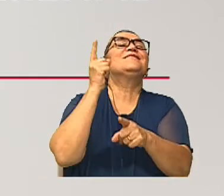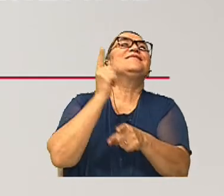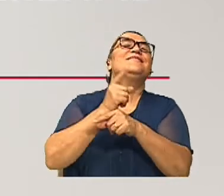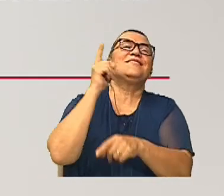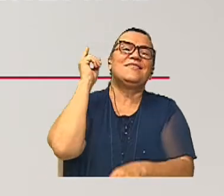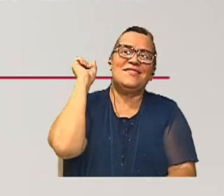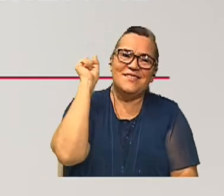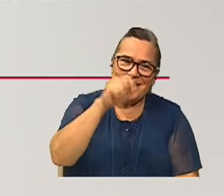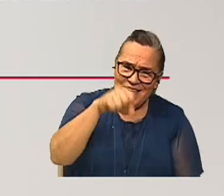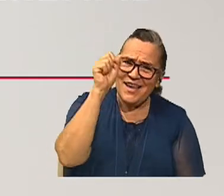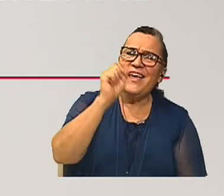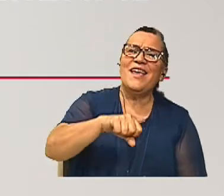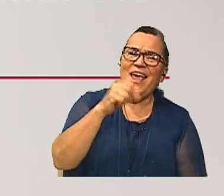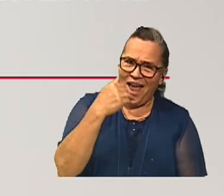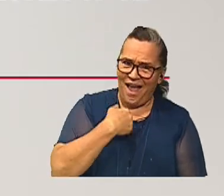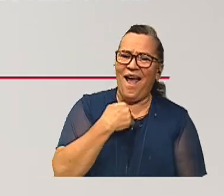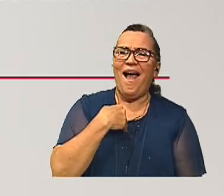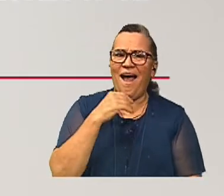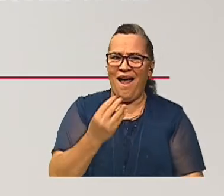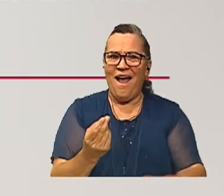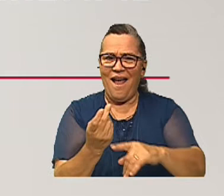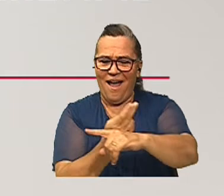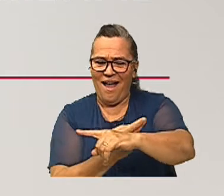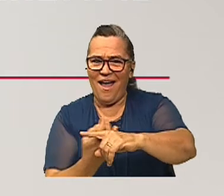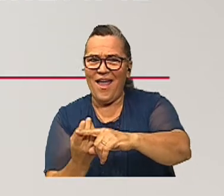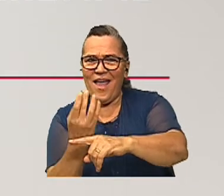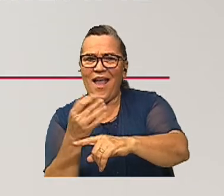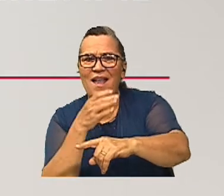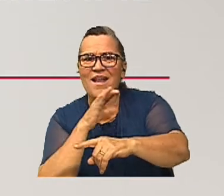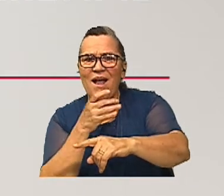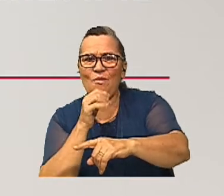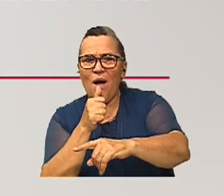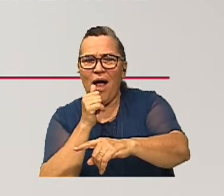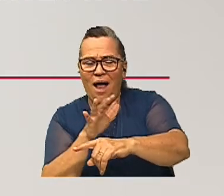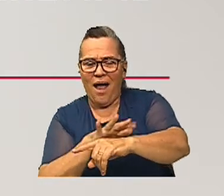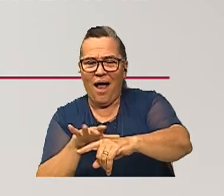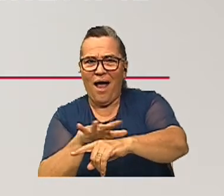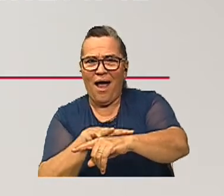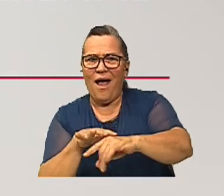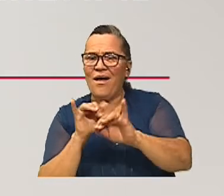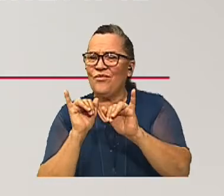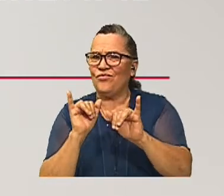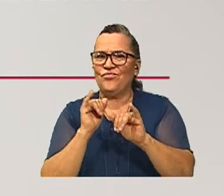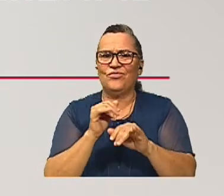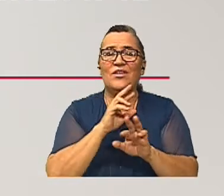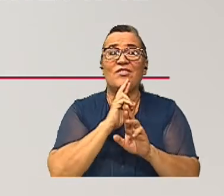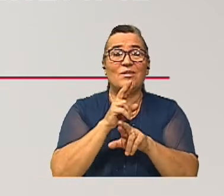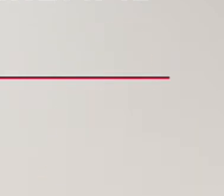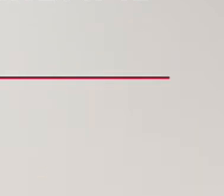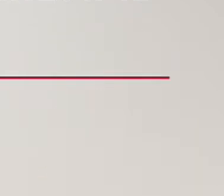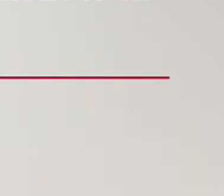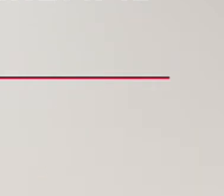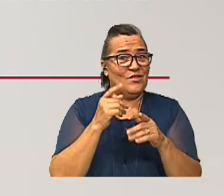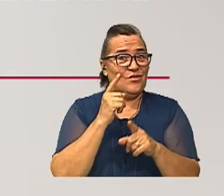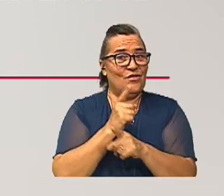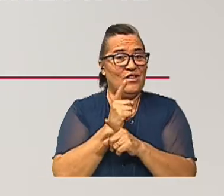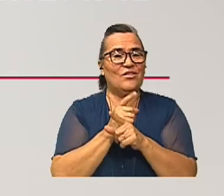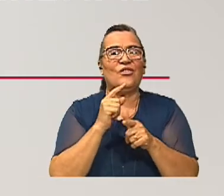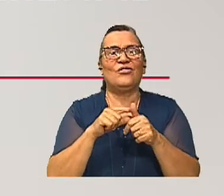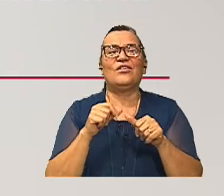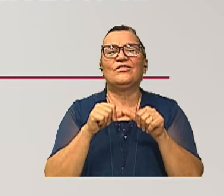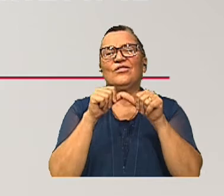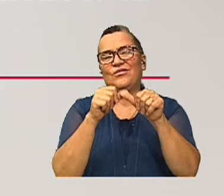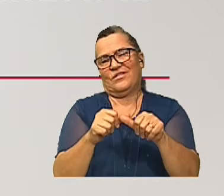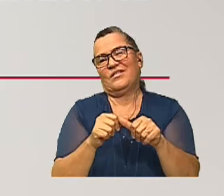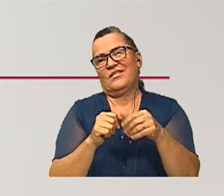Yes, there are hot springs. Great. Your answers are all correct. Okay, let's continue with the other